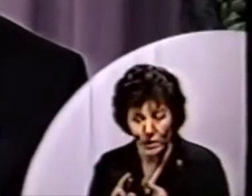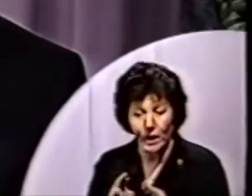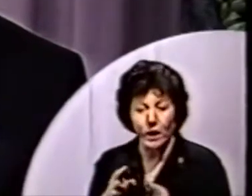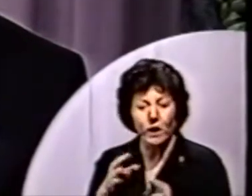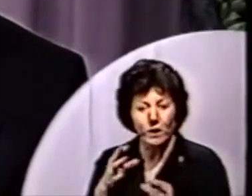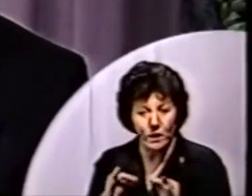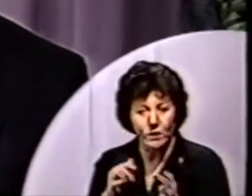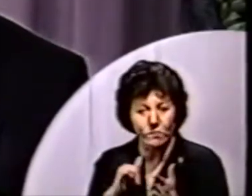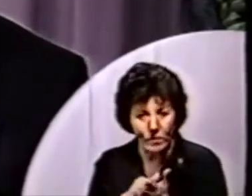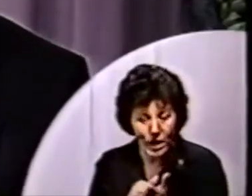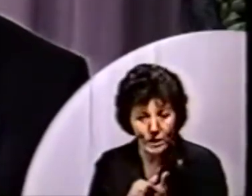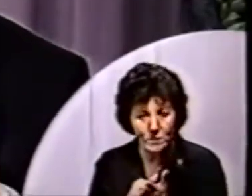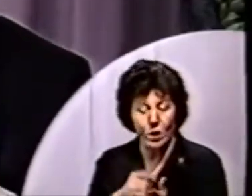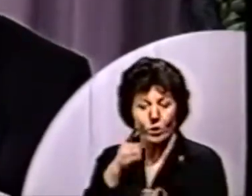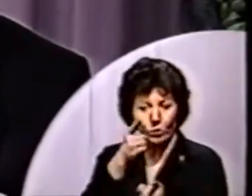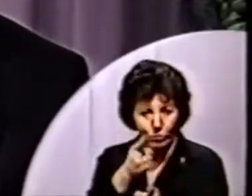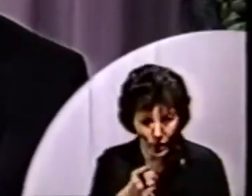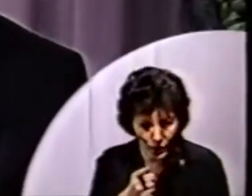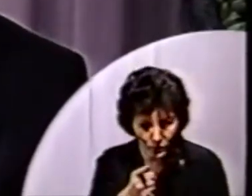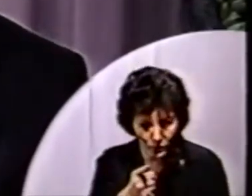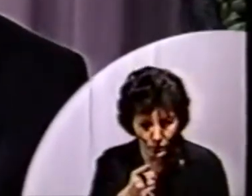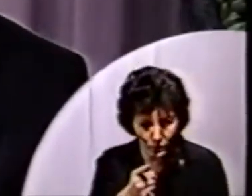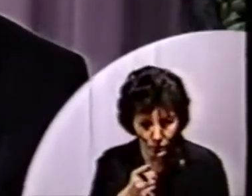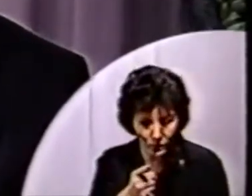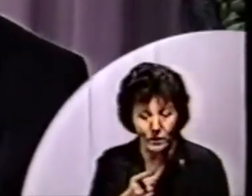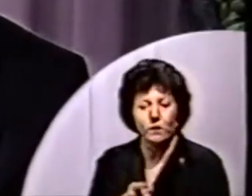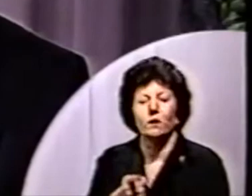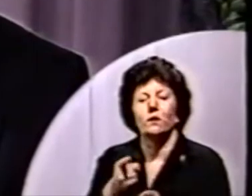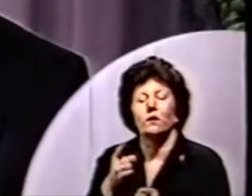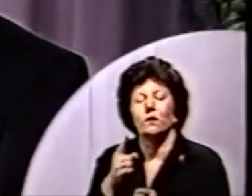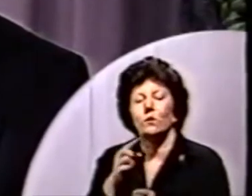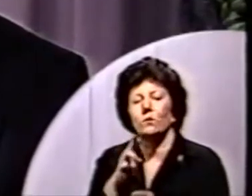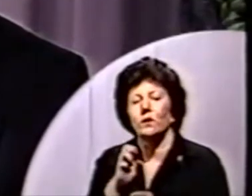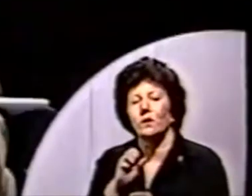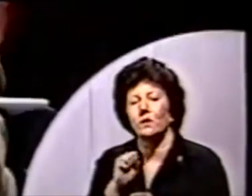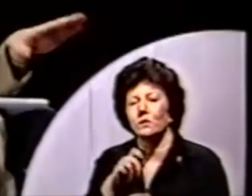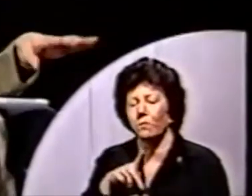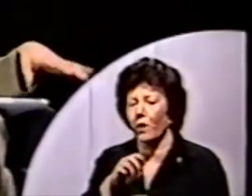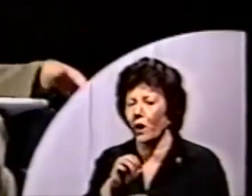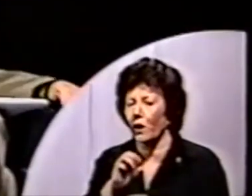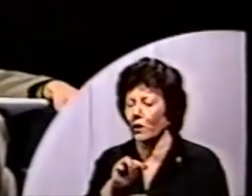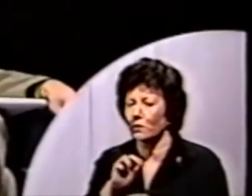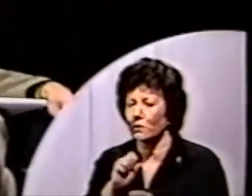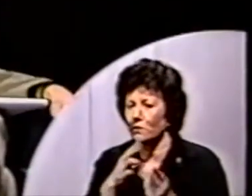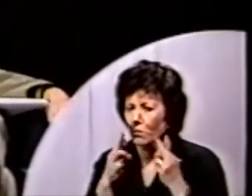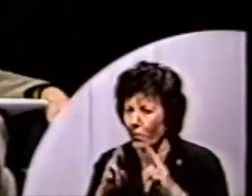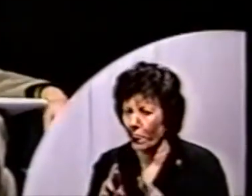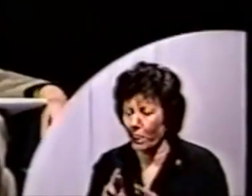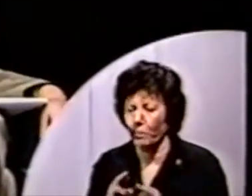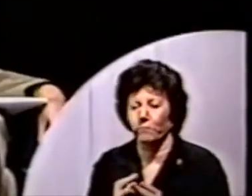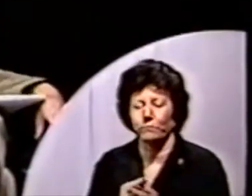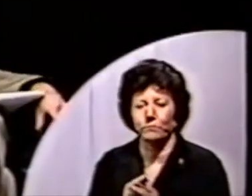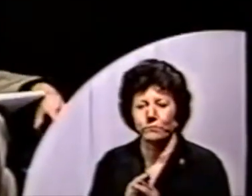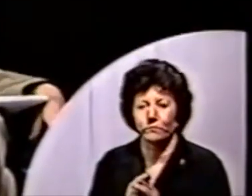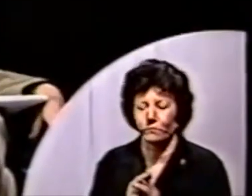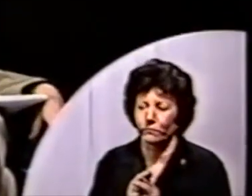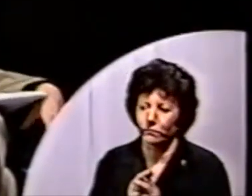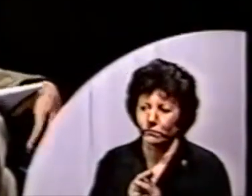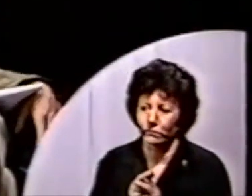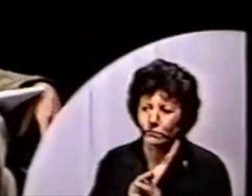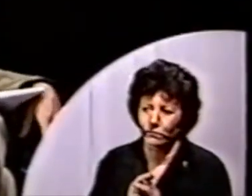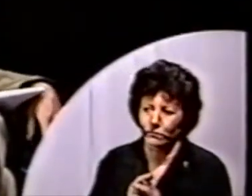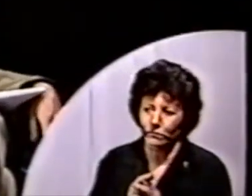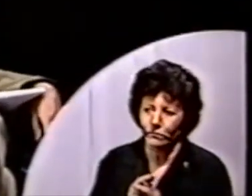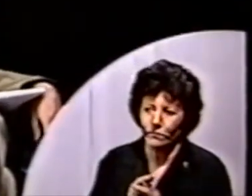or to allow people to prevent HIV infection. Is there a way that this timeline could be sped up, or is that possible?